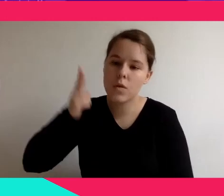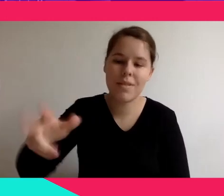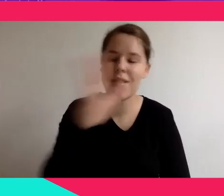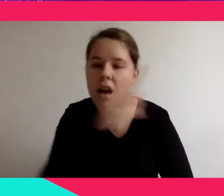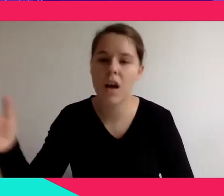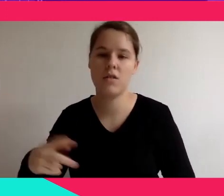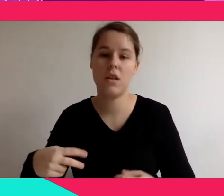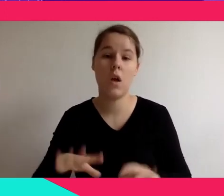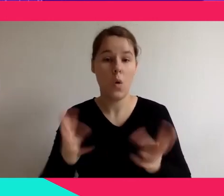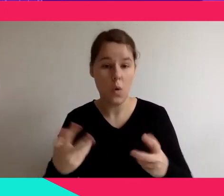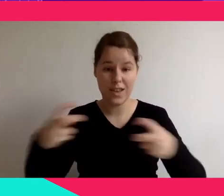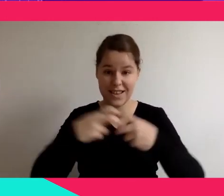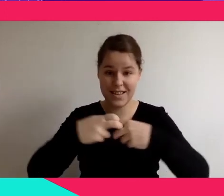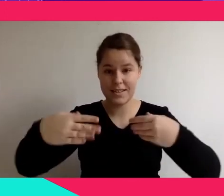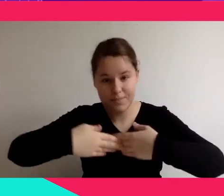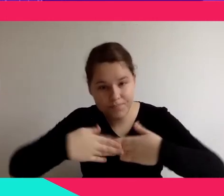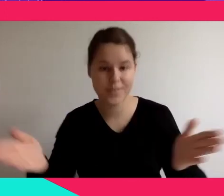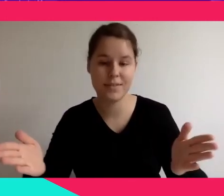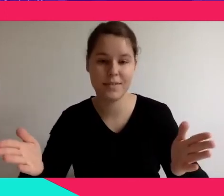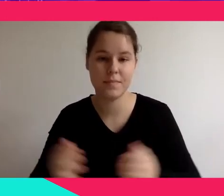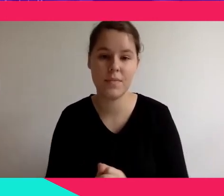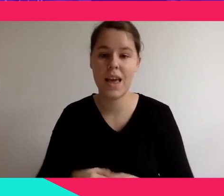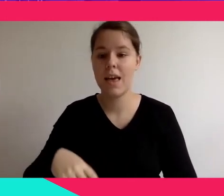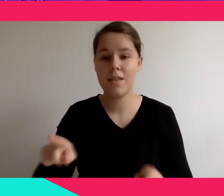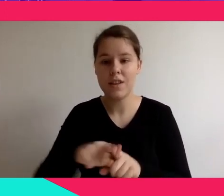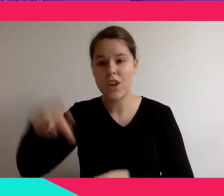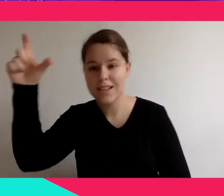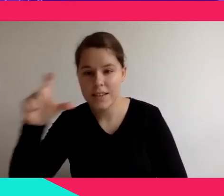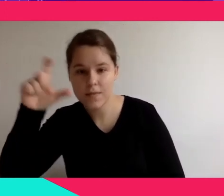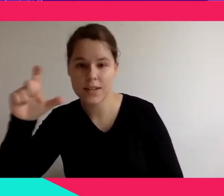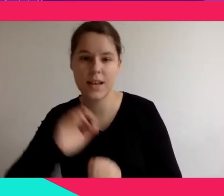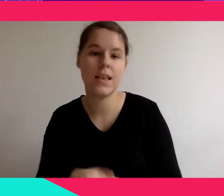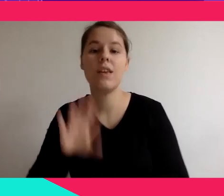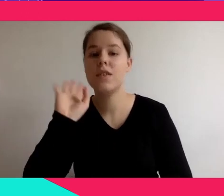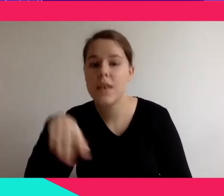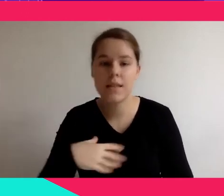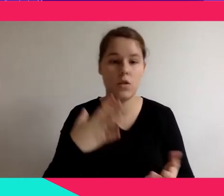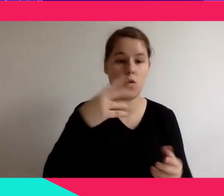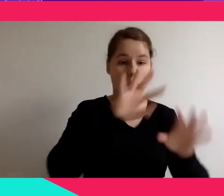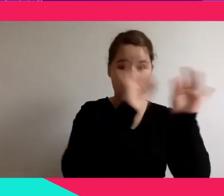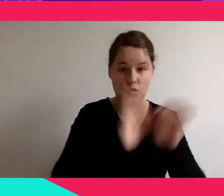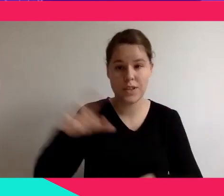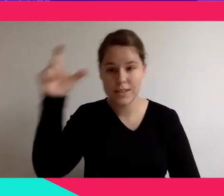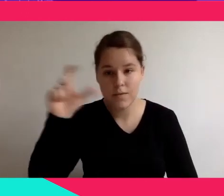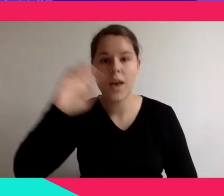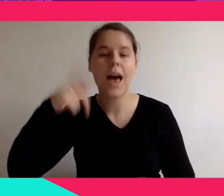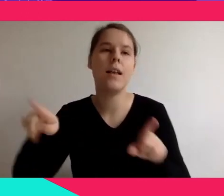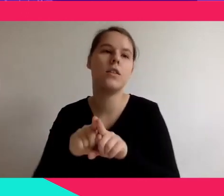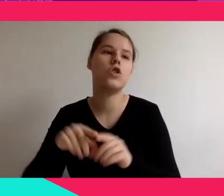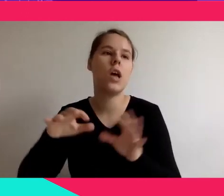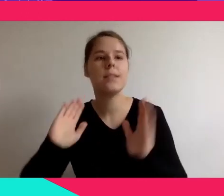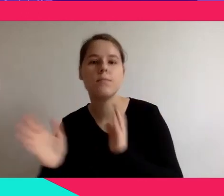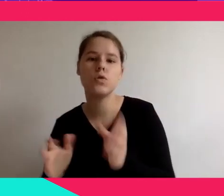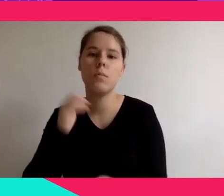not just our digital resources, but also our ways of working with the surrounding world is a